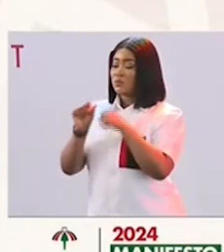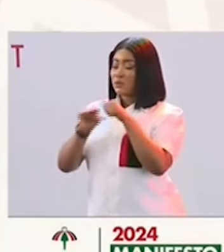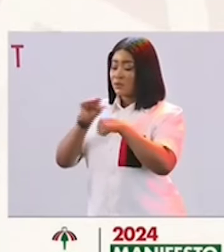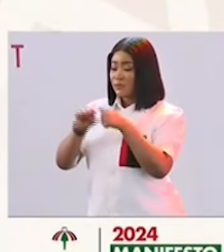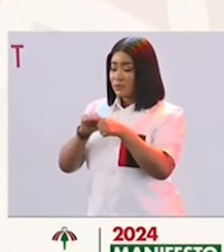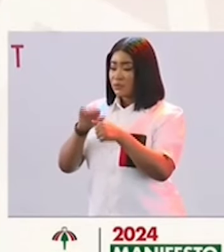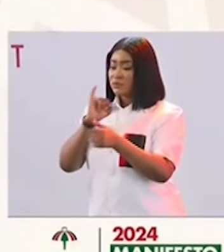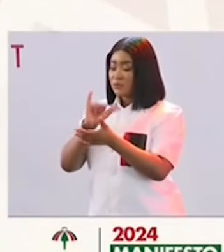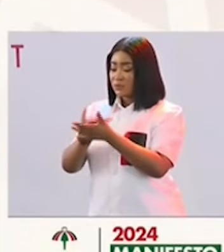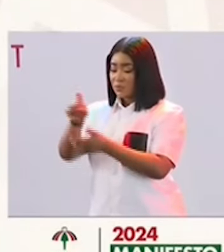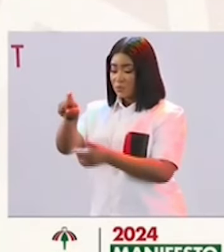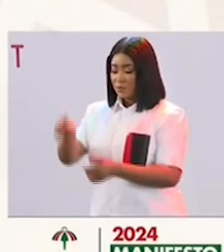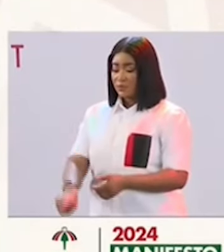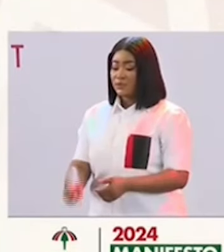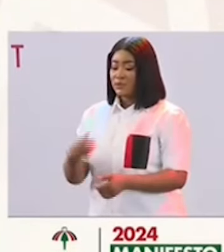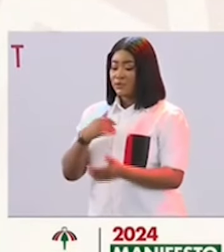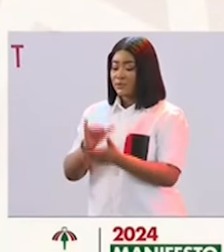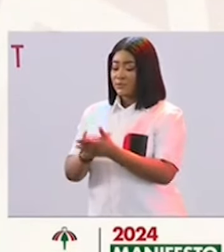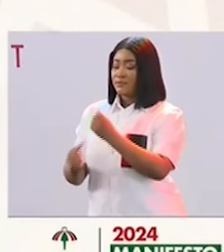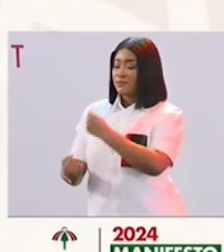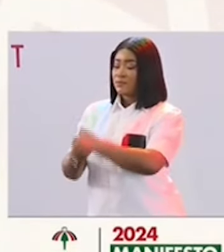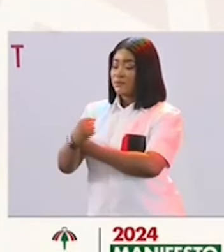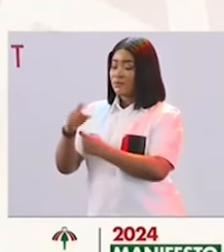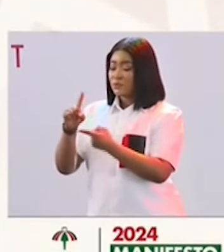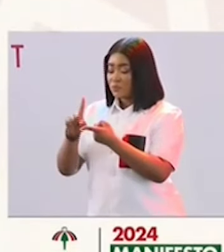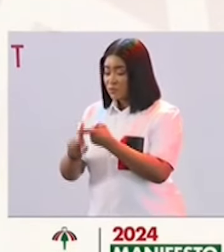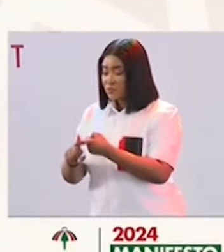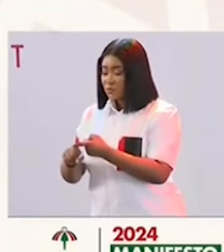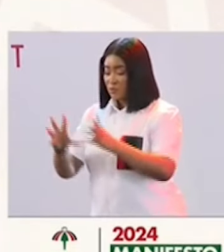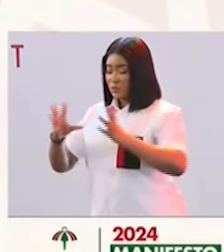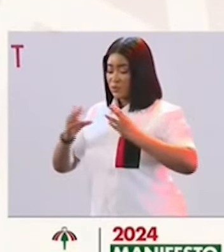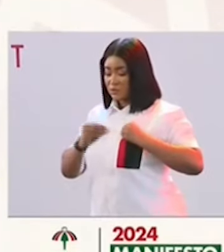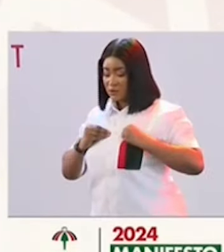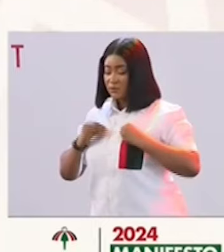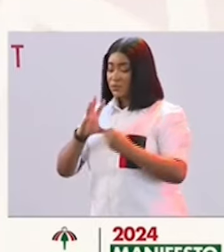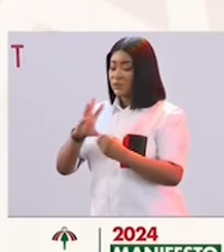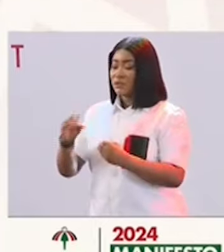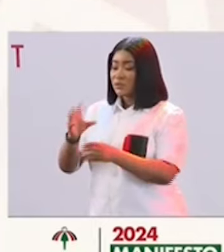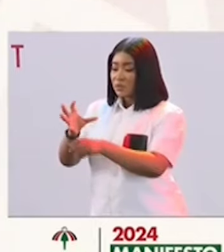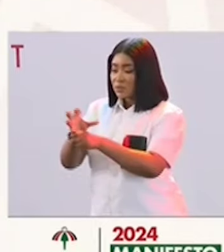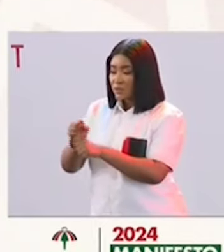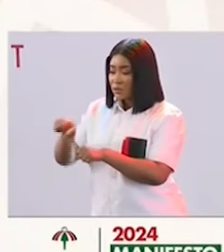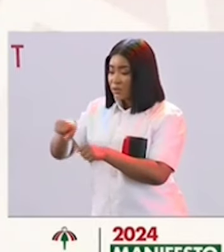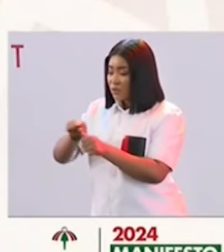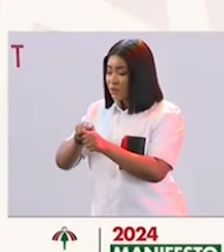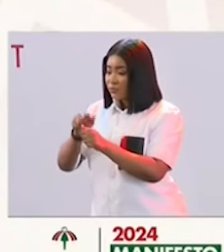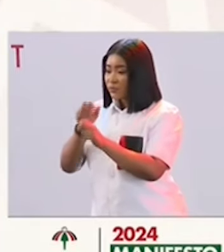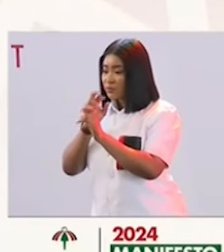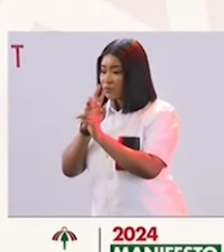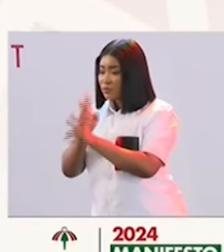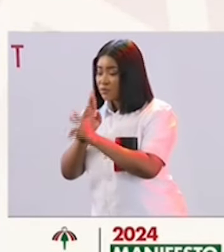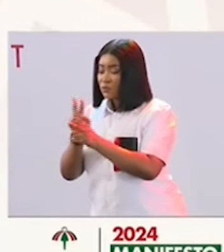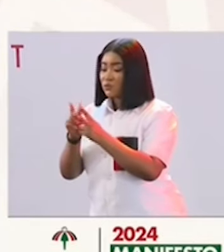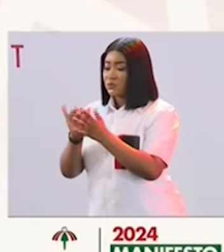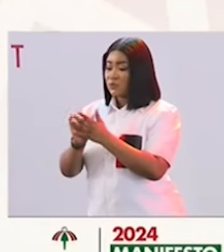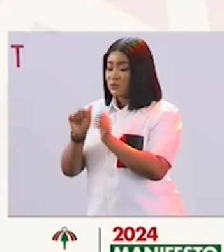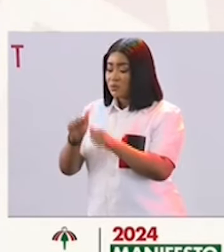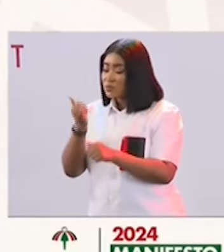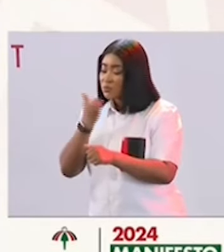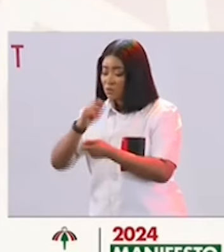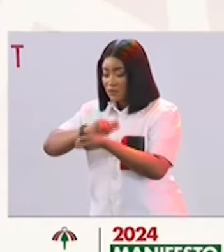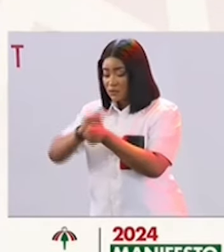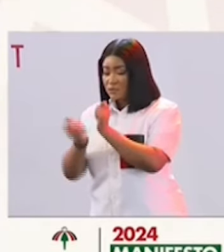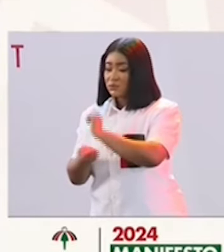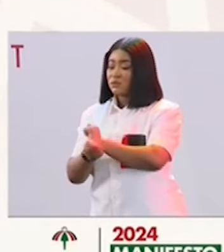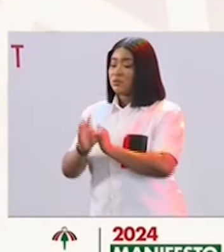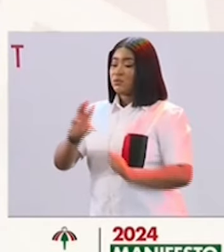problem, you should have the capacity to acknowledge it and be able to receive the feedback so that corrections can be made. The manifesto we